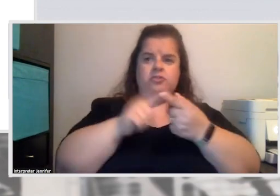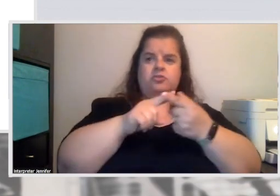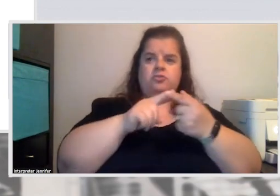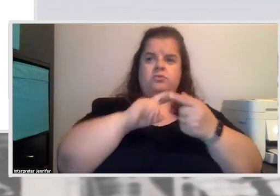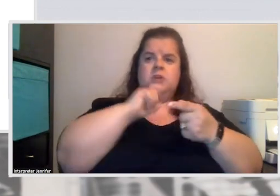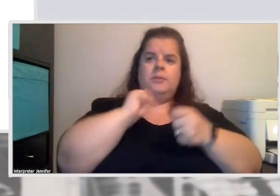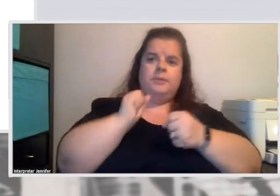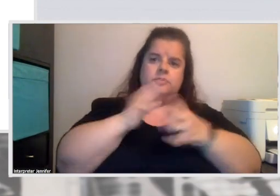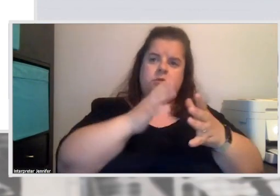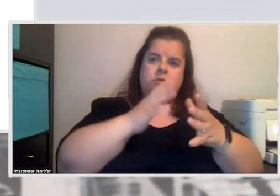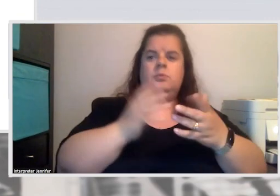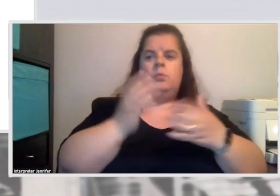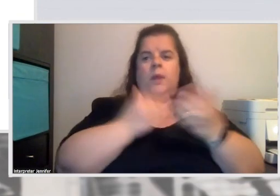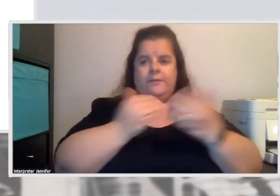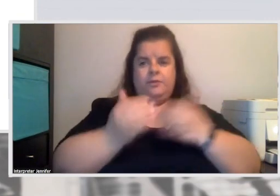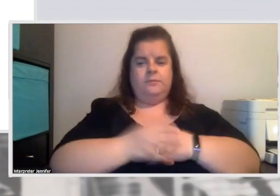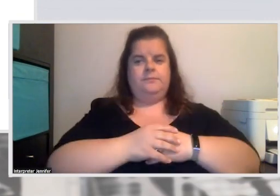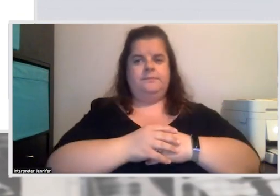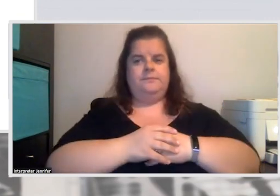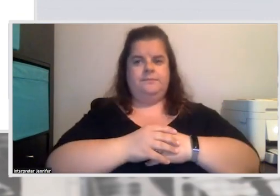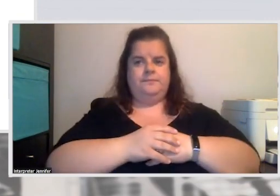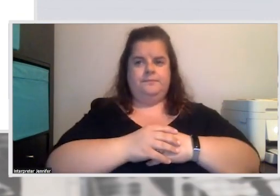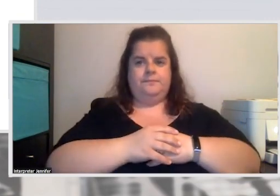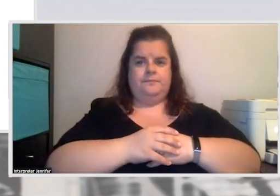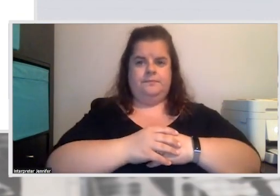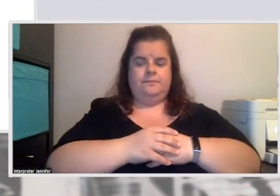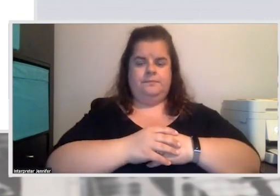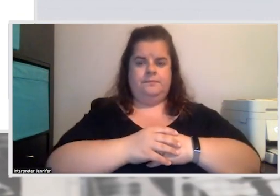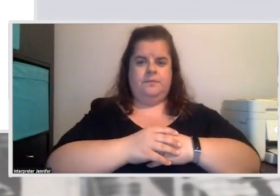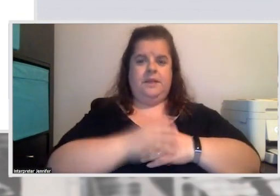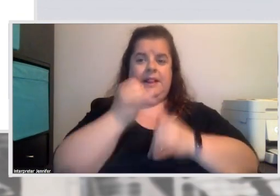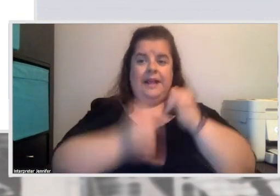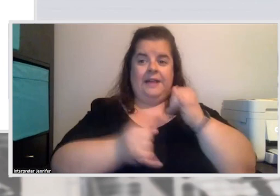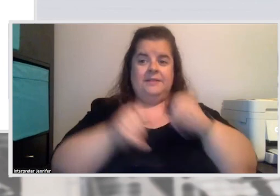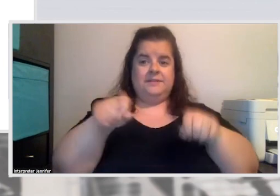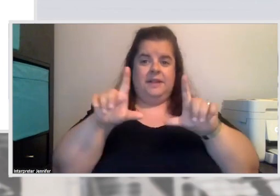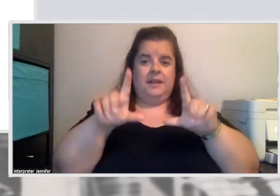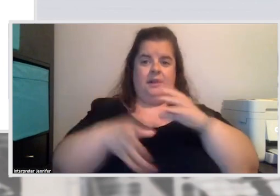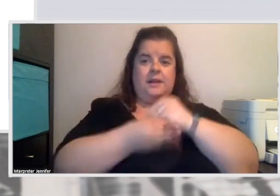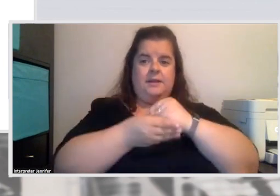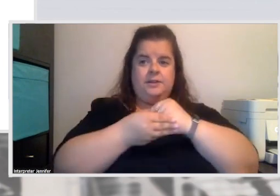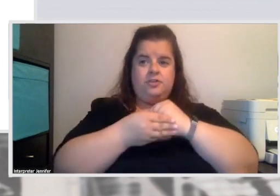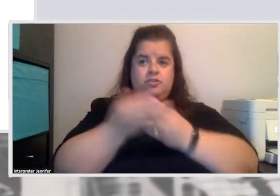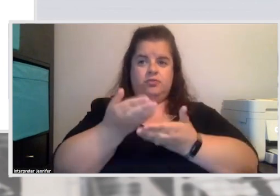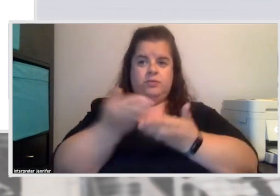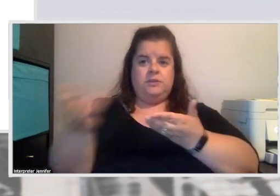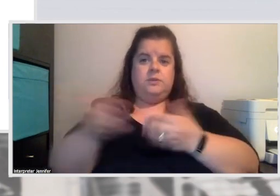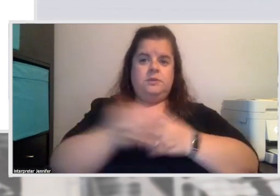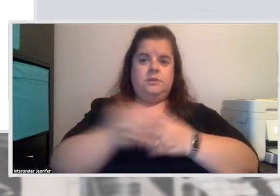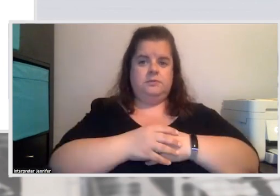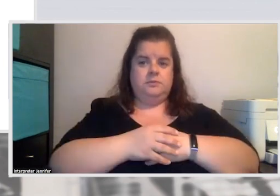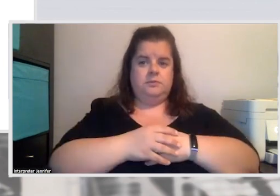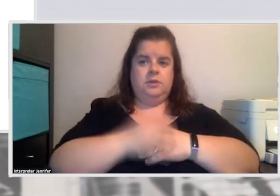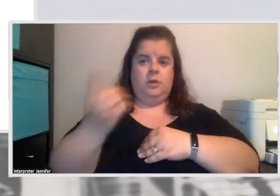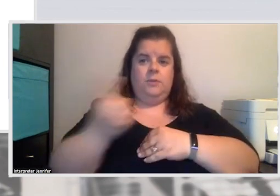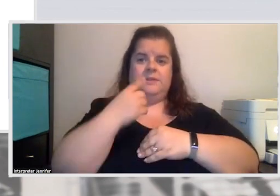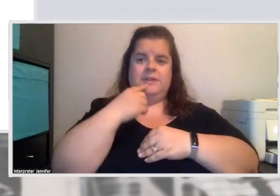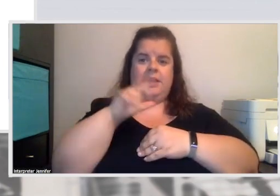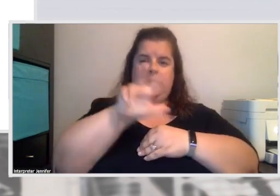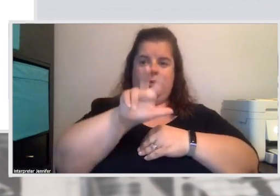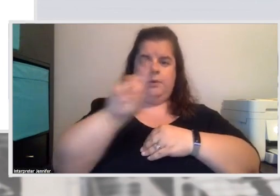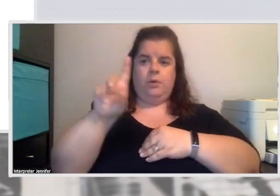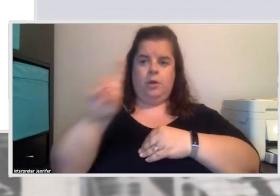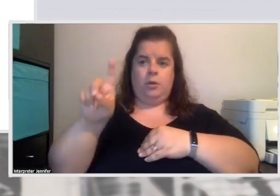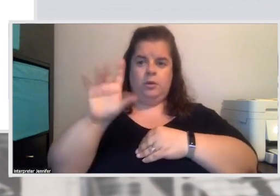your day-to-day in the city. We're gonna close out. This is our last slide with just some additional resources. I always say 311 is your kind of first